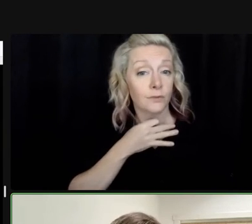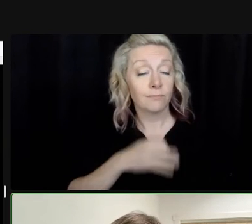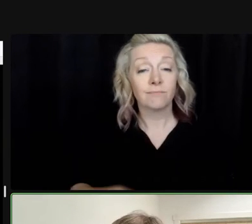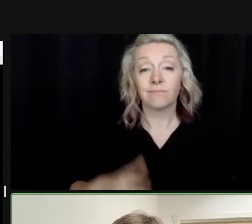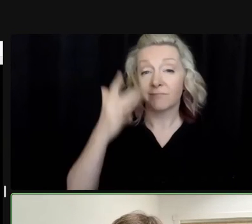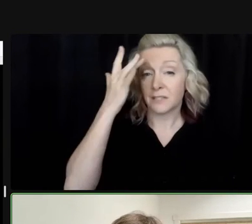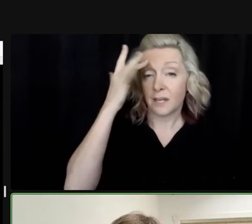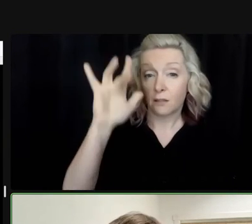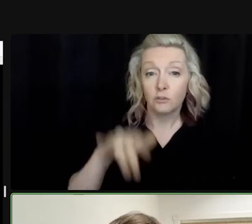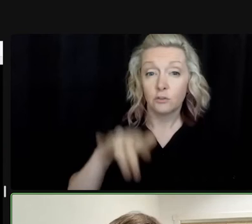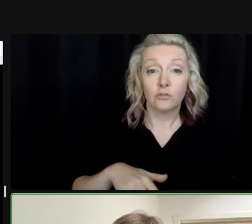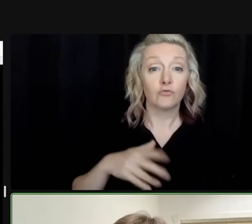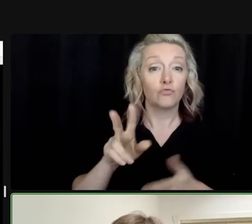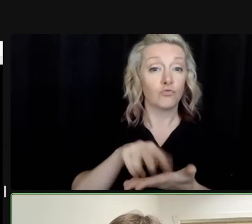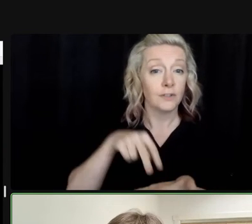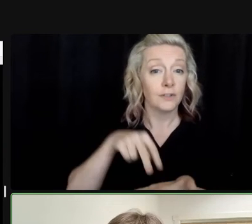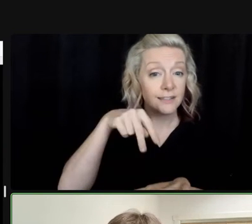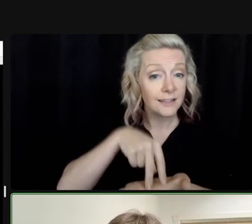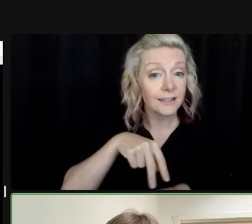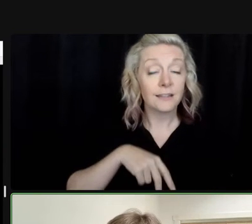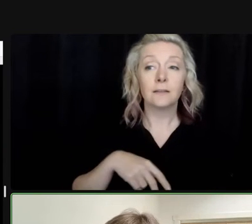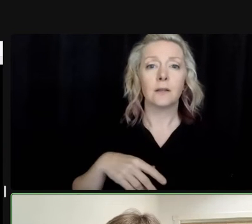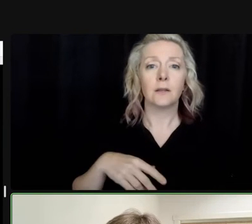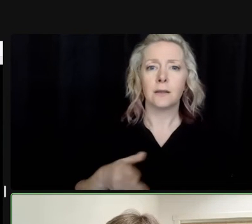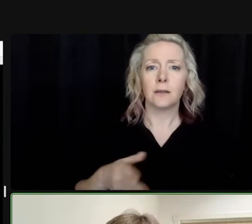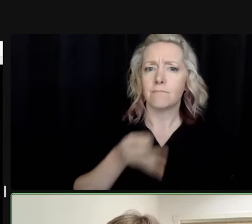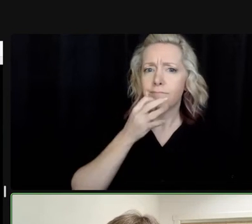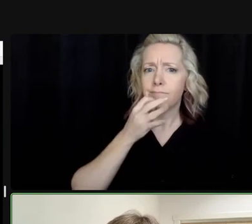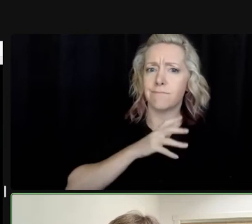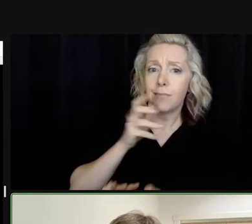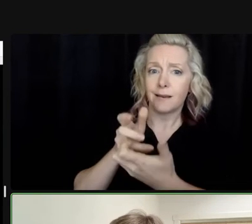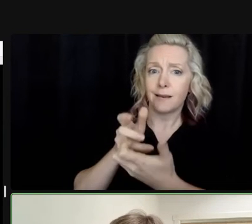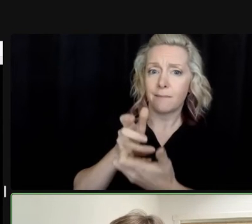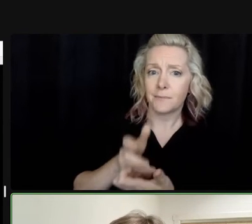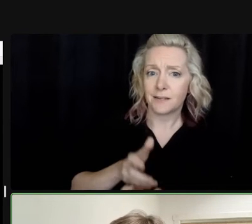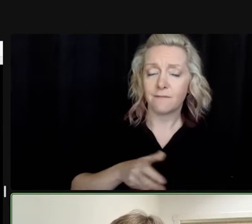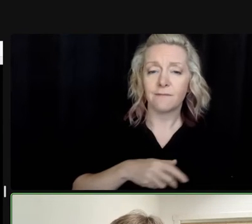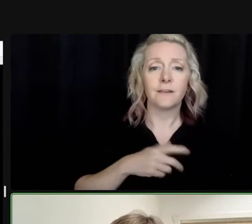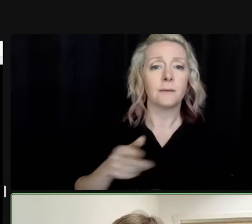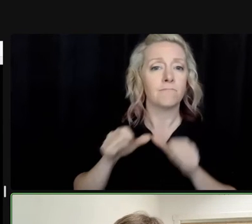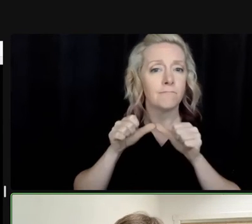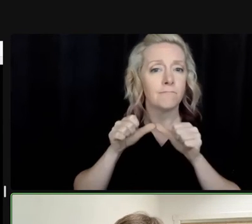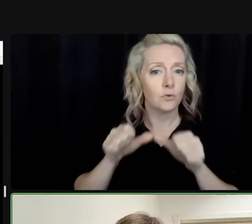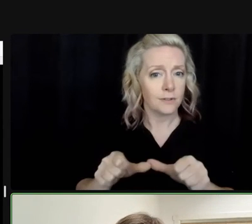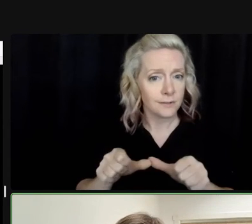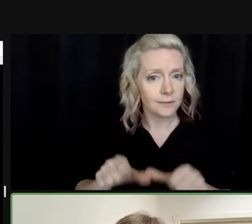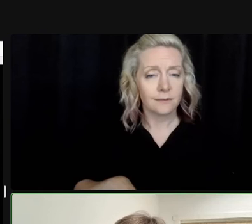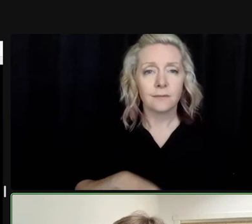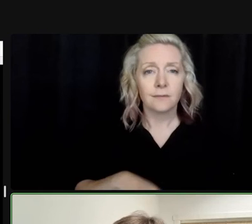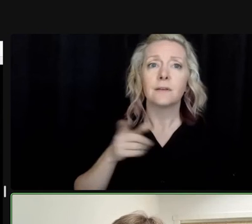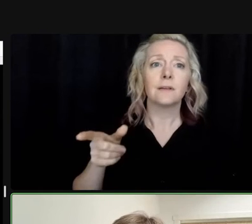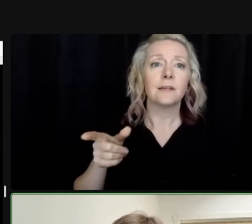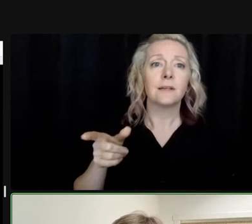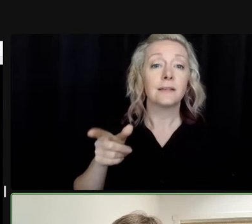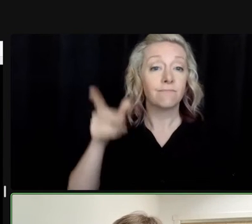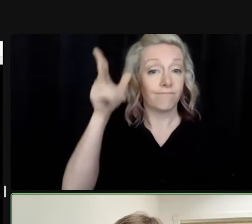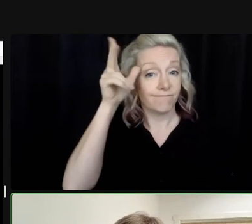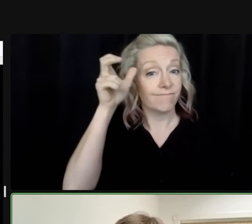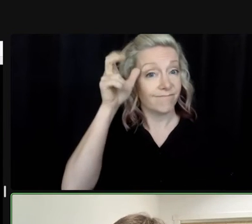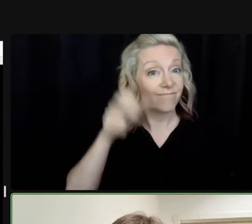they're resilient, they're quite adaptive and creative, they're persistent, they're